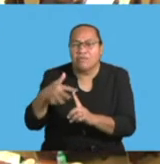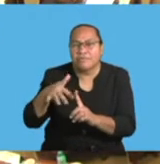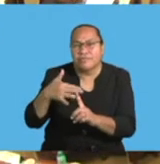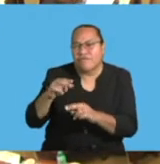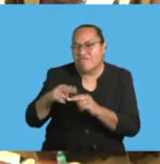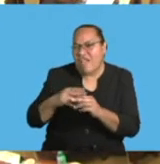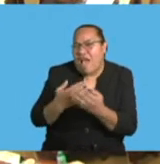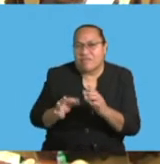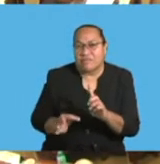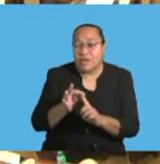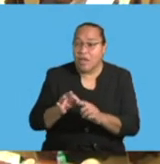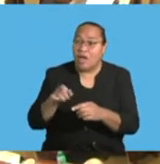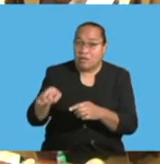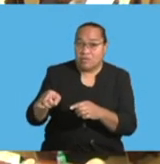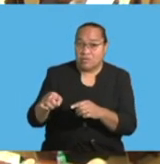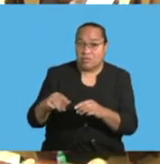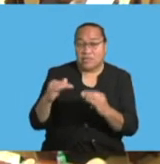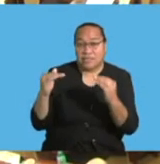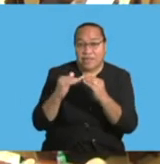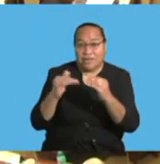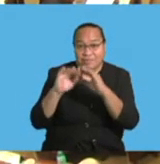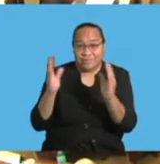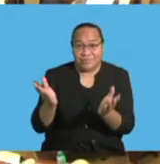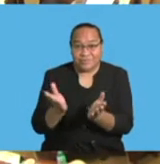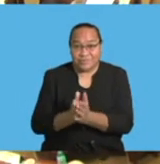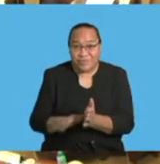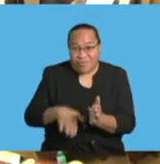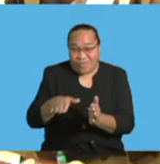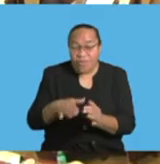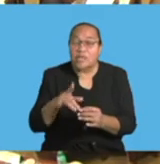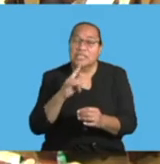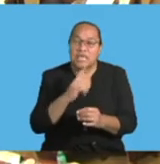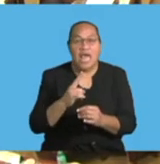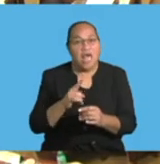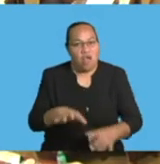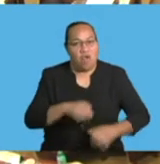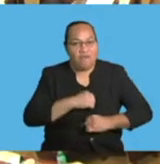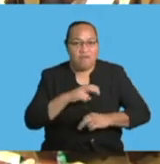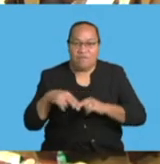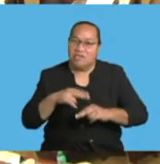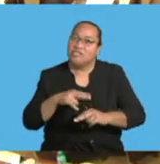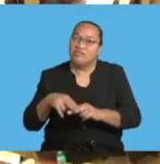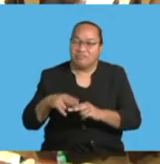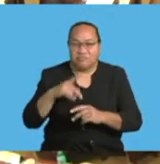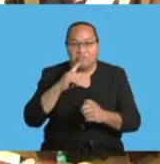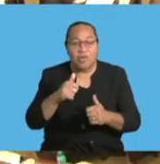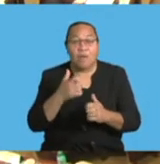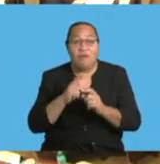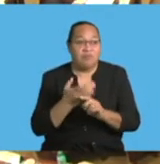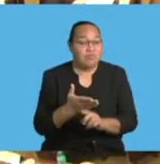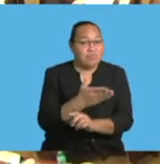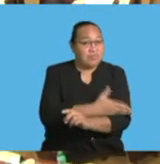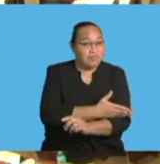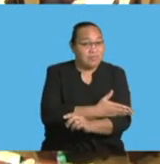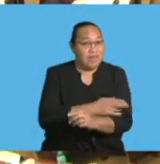have greater confidence in policy continuity, Mr. Speaker, sir, in Fiji following the elections of November 2018,